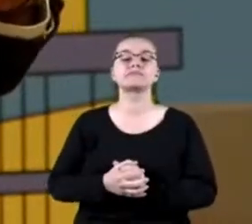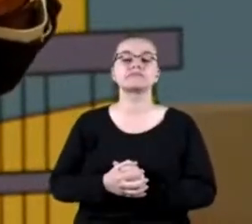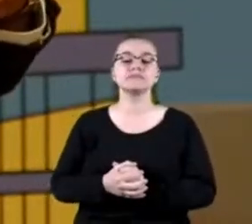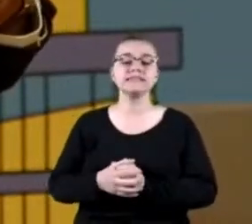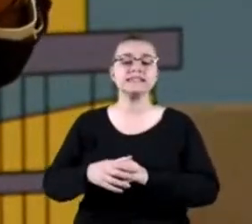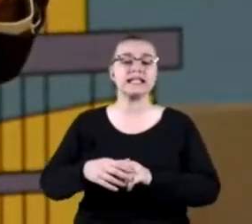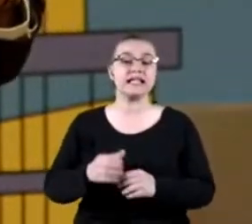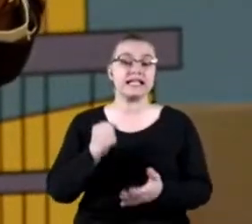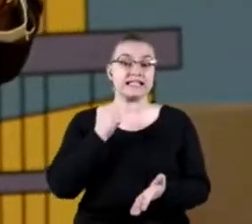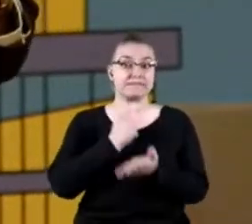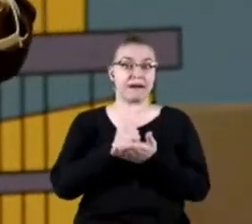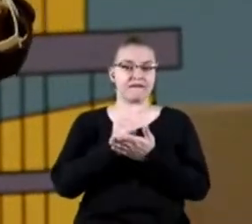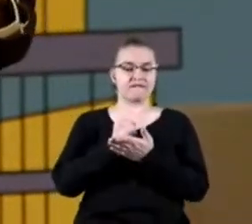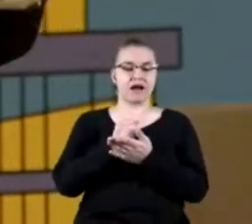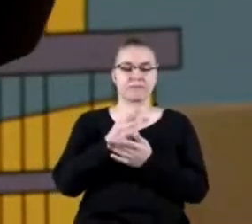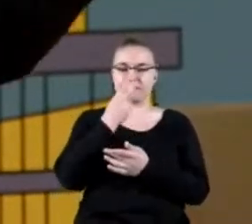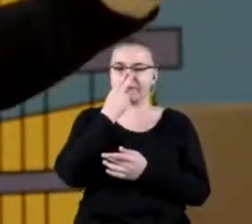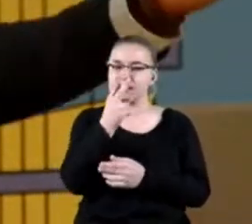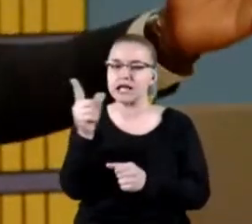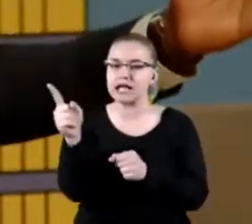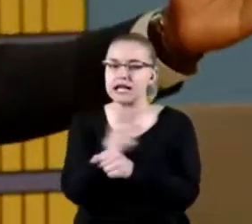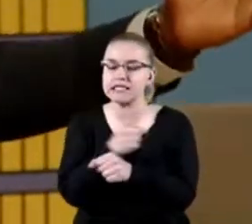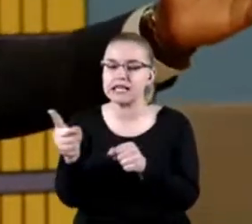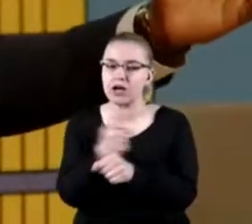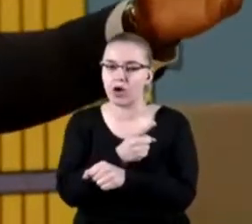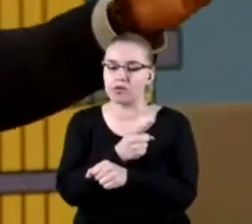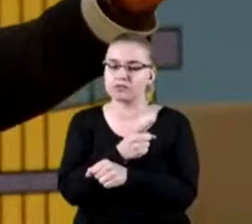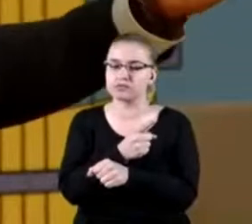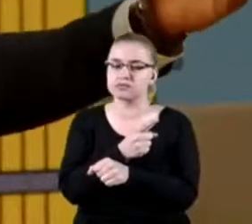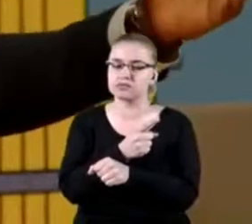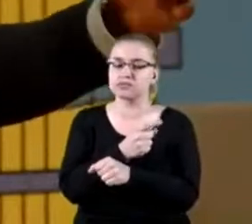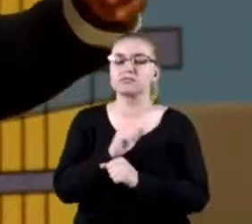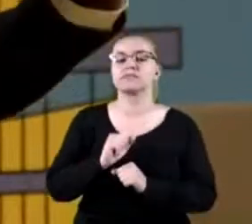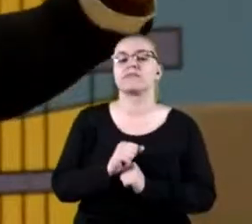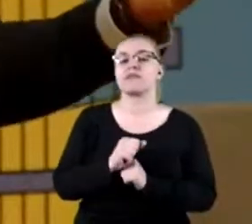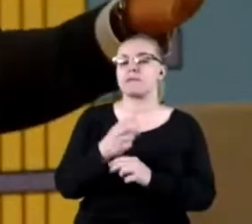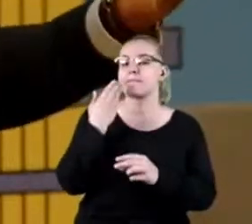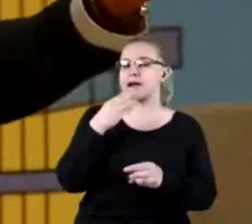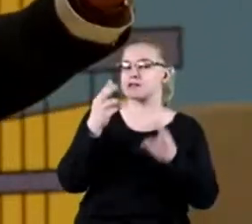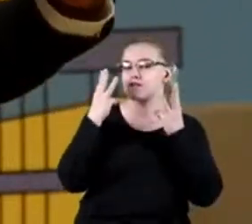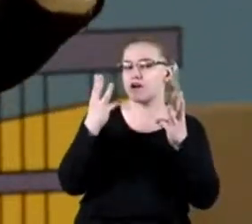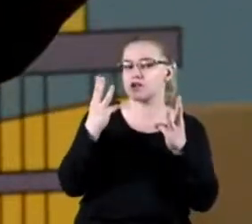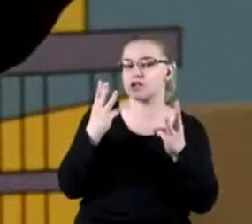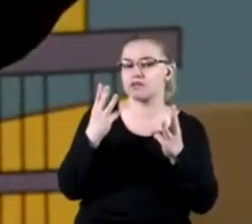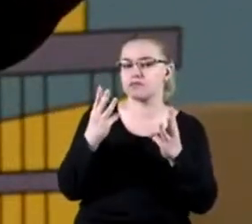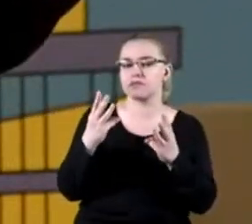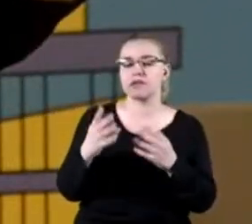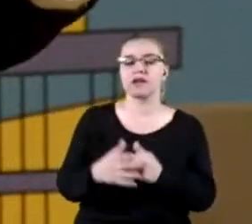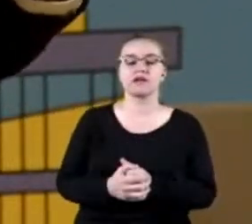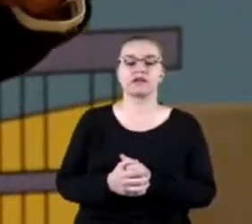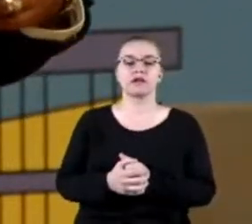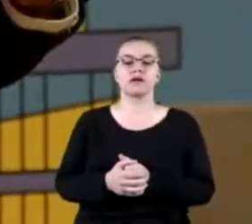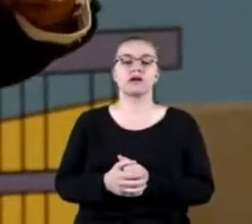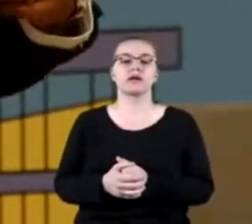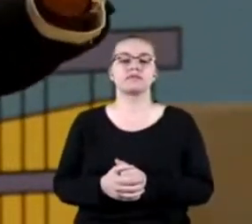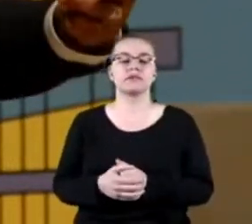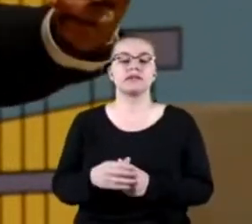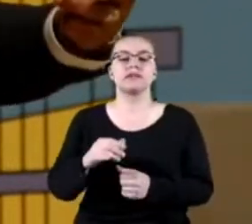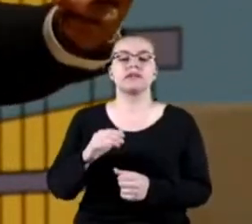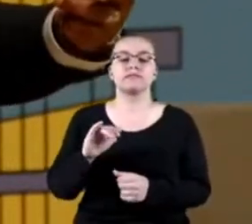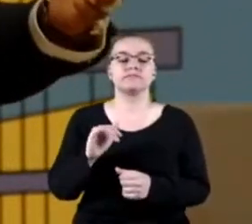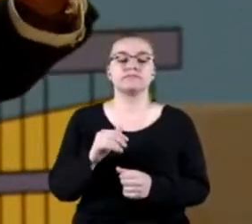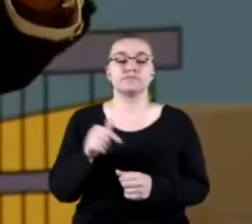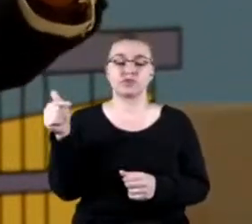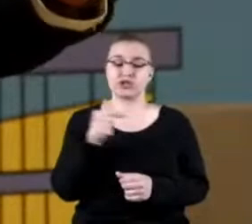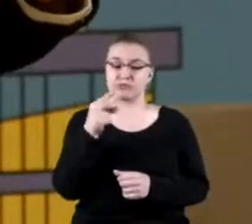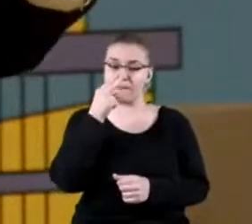important. It's not that we should not pursue e-governance or digital, but we have to also look at the risk inherent